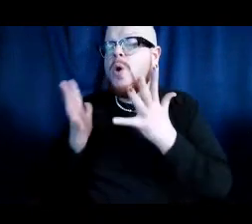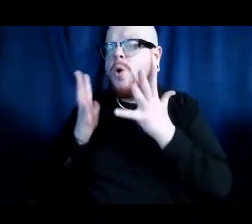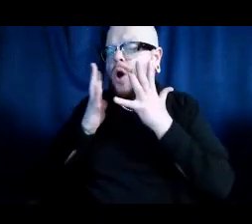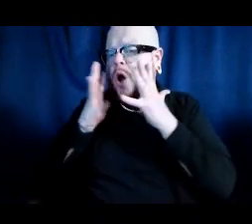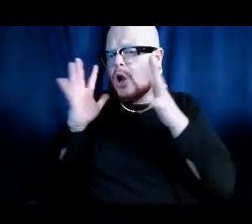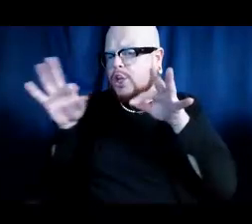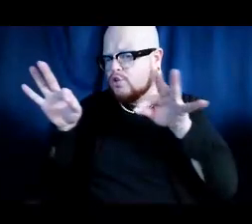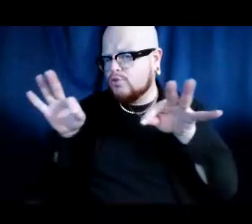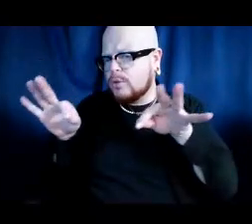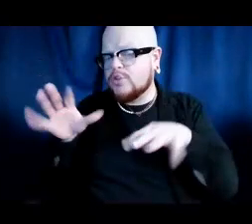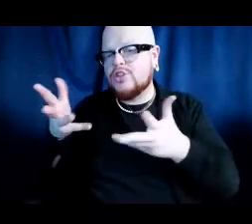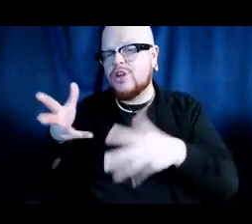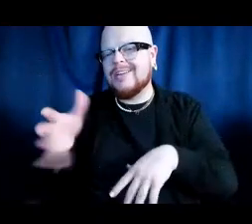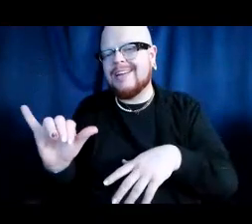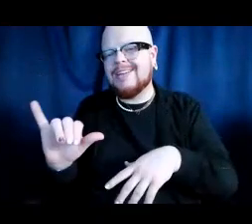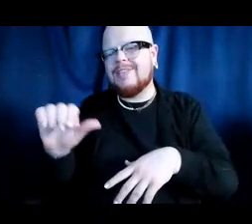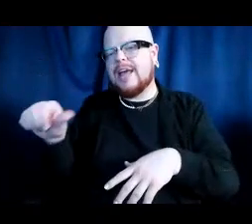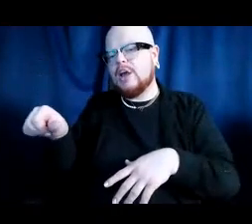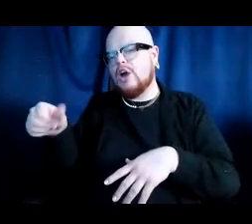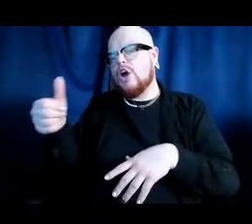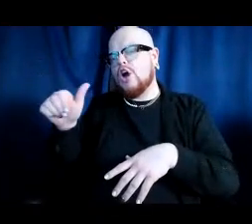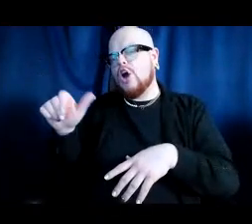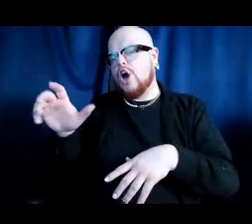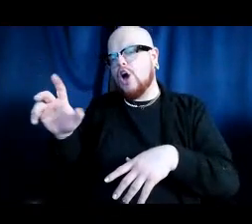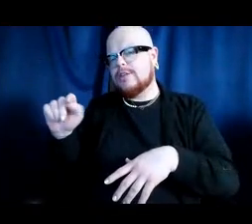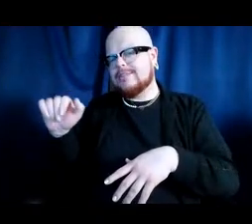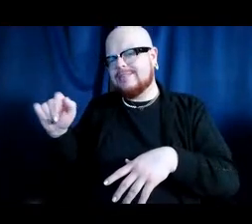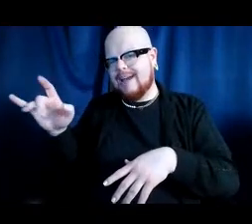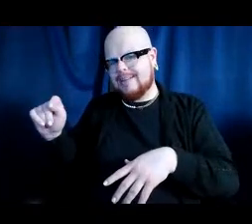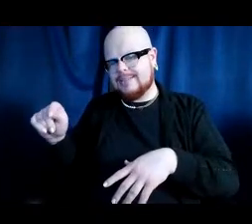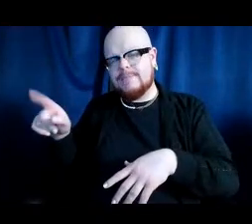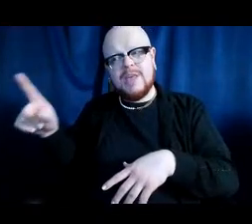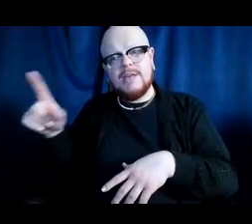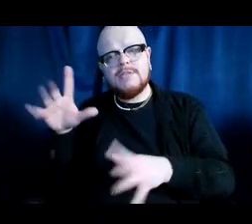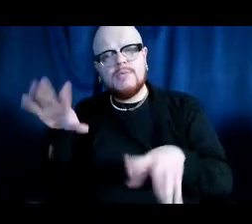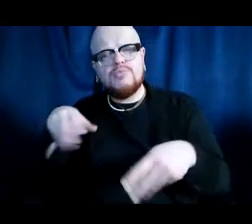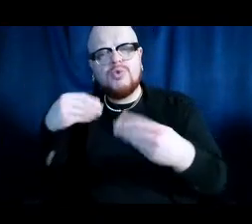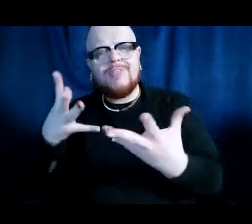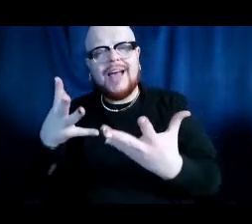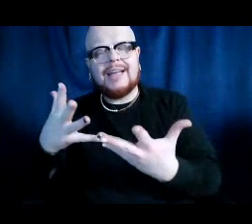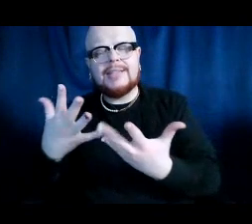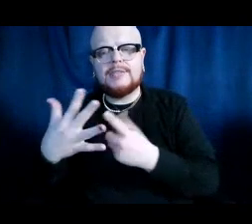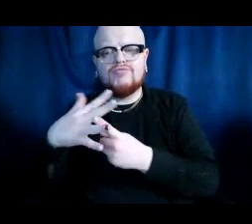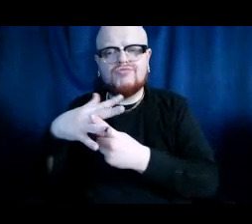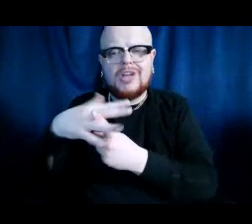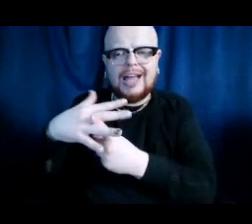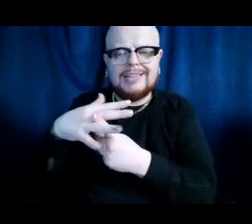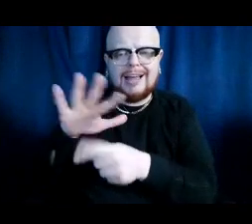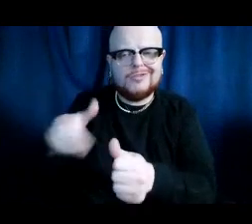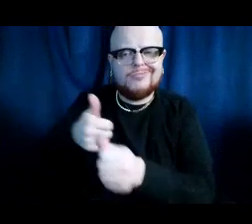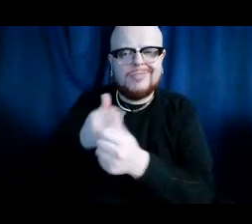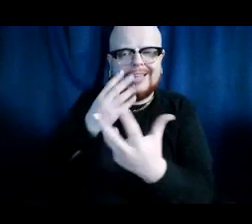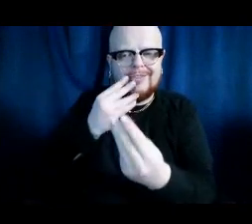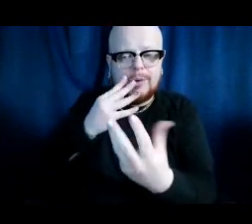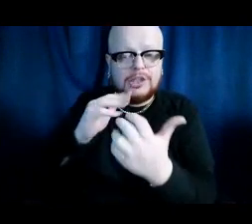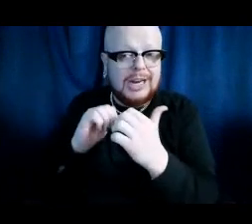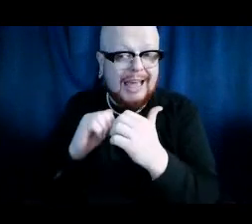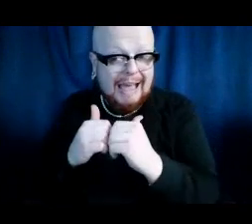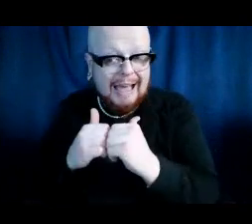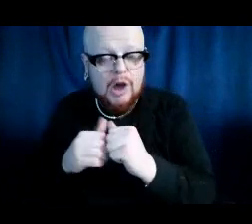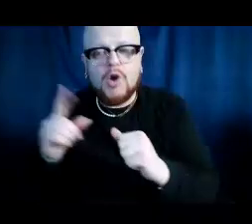They provide the meaningful visual content in a spoken, audible format. These can be described by your